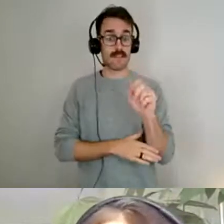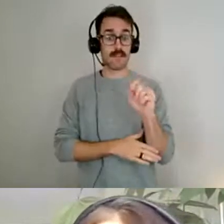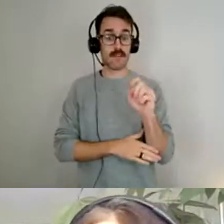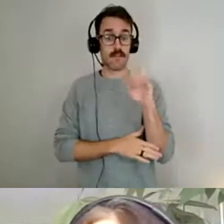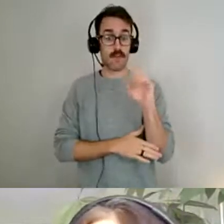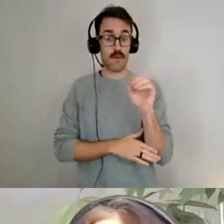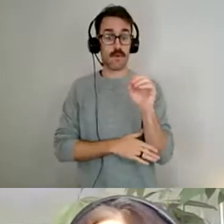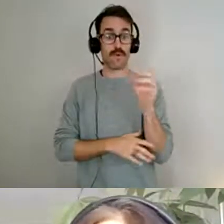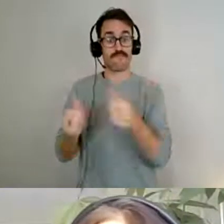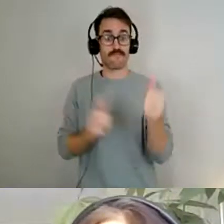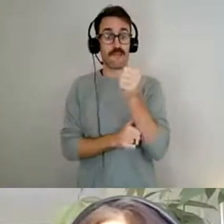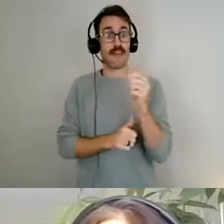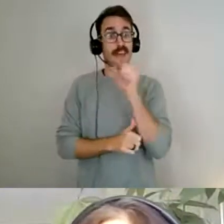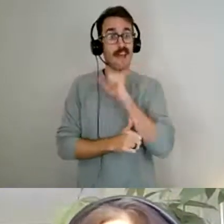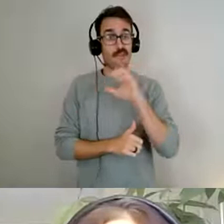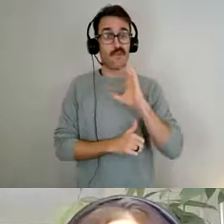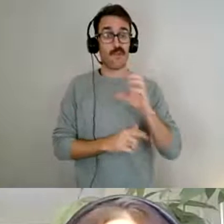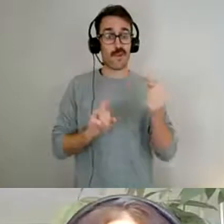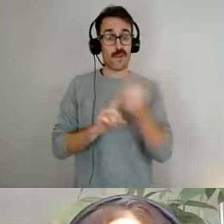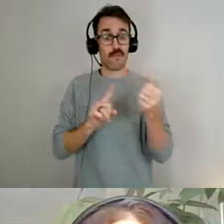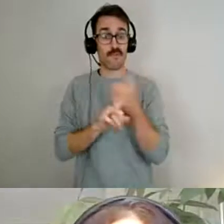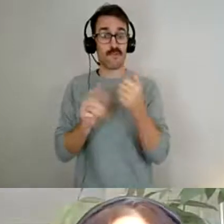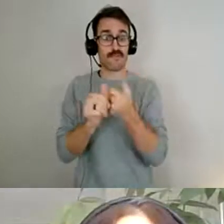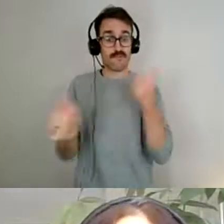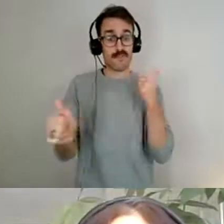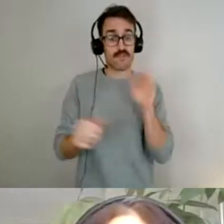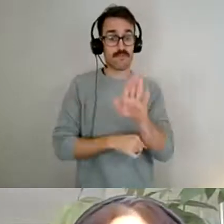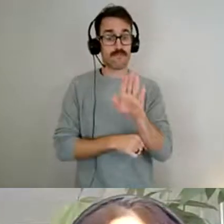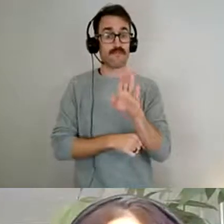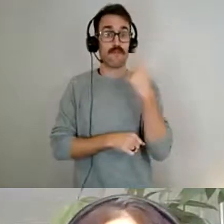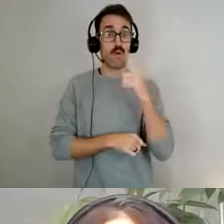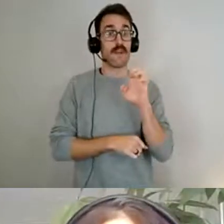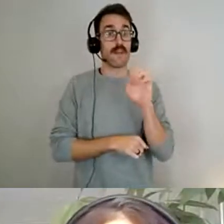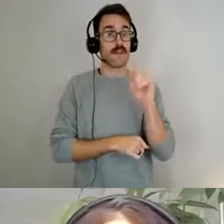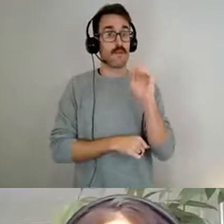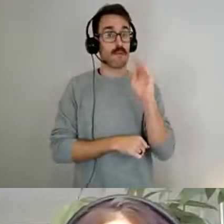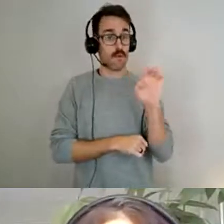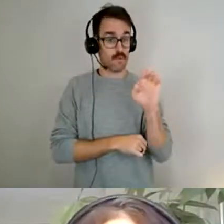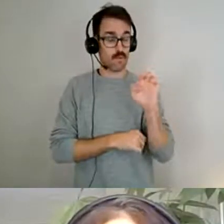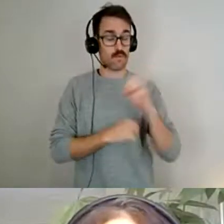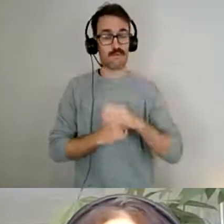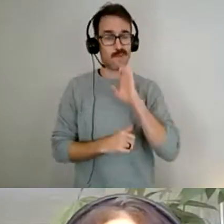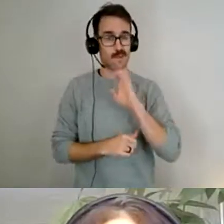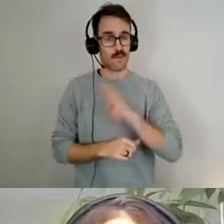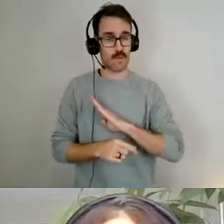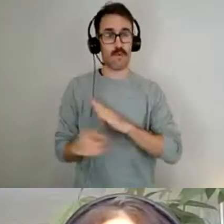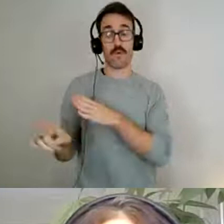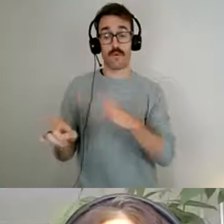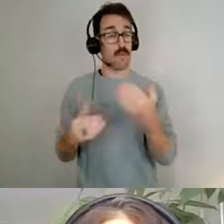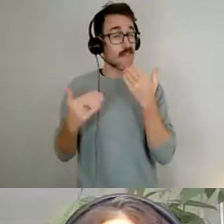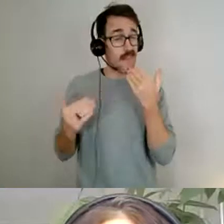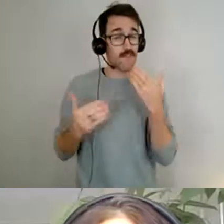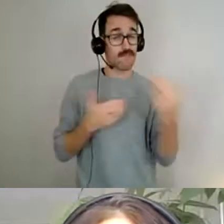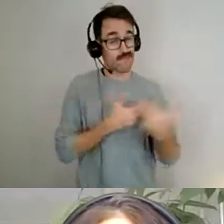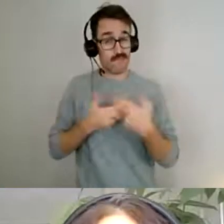Elder Abuse Coalition of Etobicoke and York. So Lisa and Jane, thank you for collaborating with us on this provincial